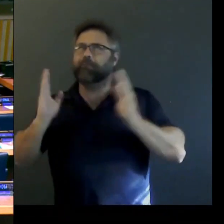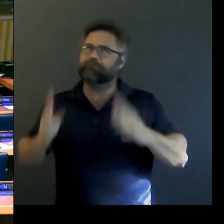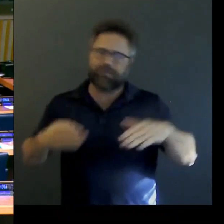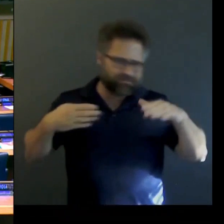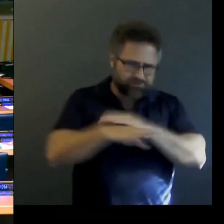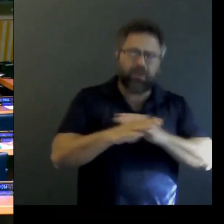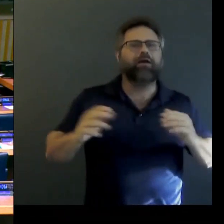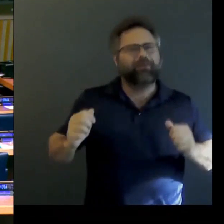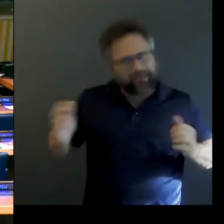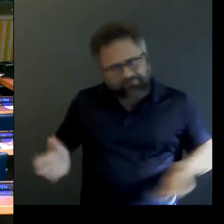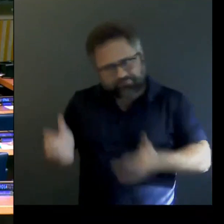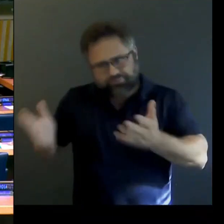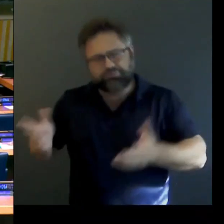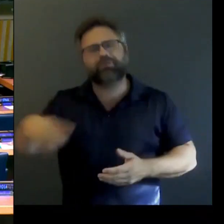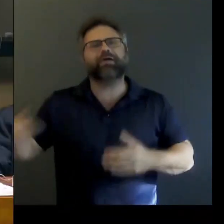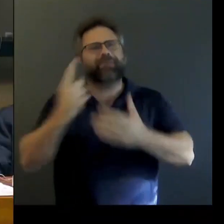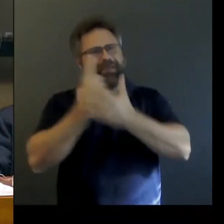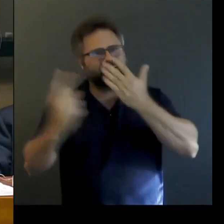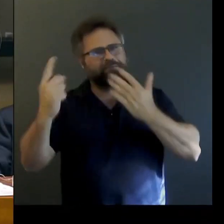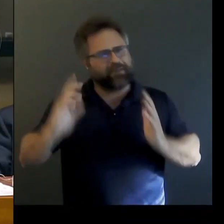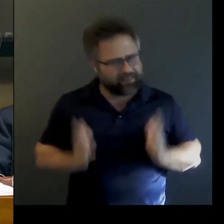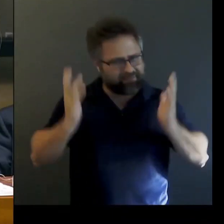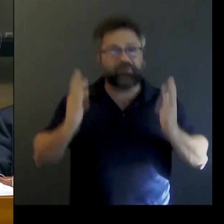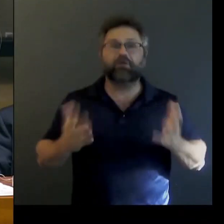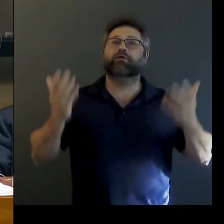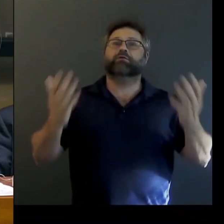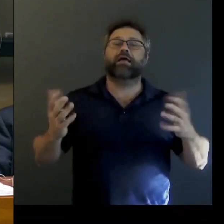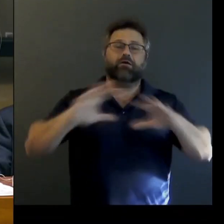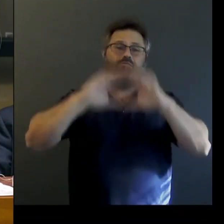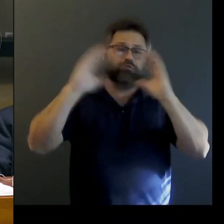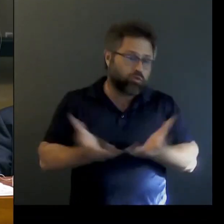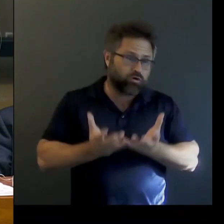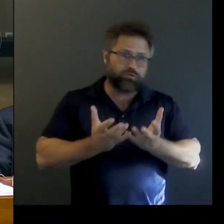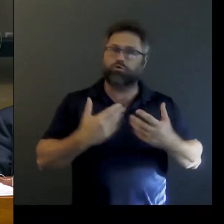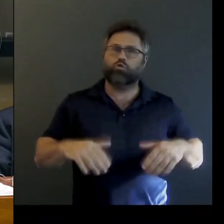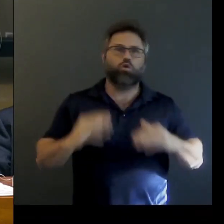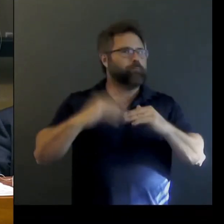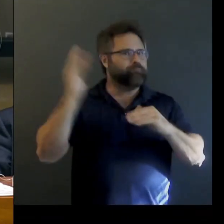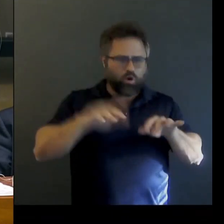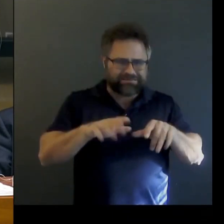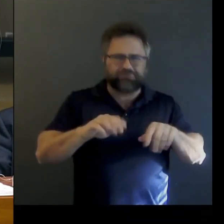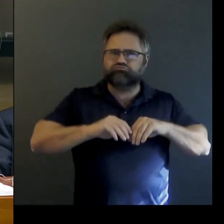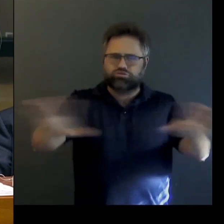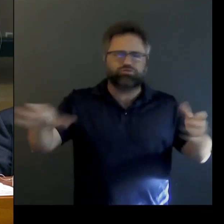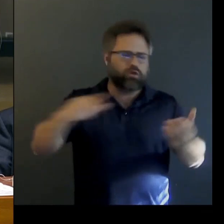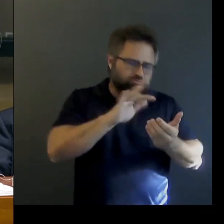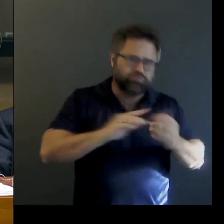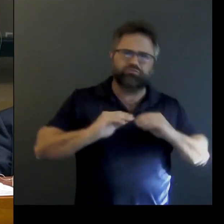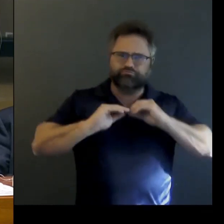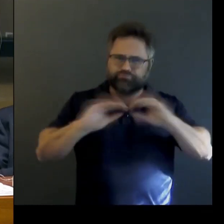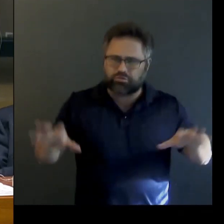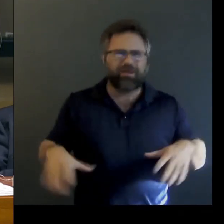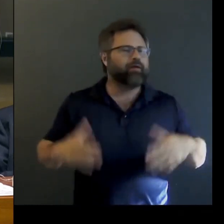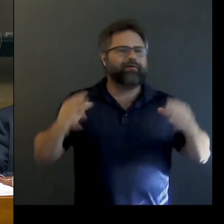and inclusion, especially as our world is becoming increasingly digital in education, employment, healthcare,